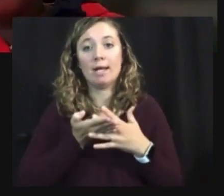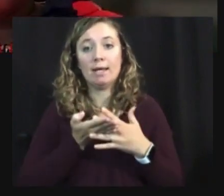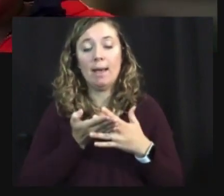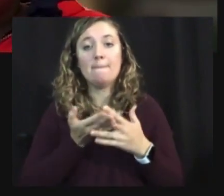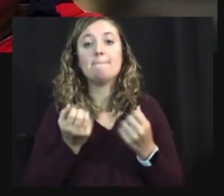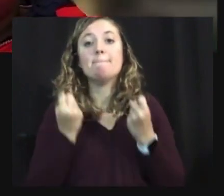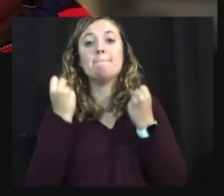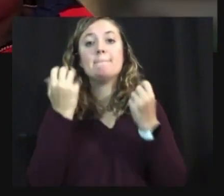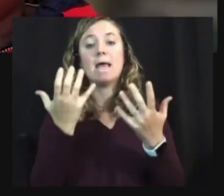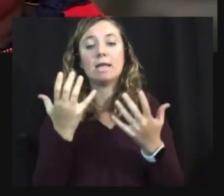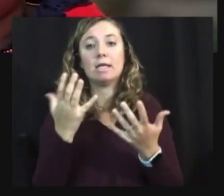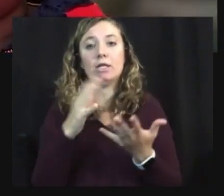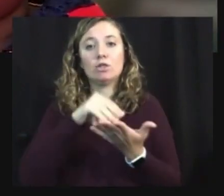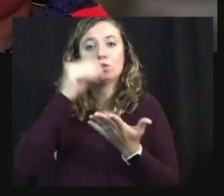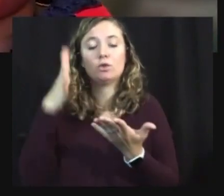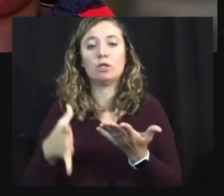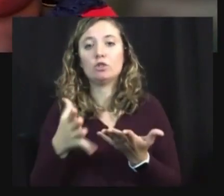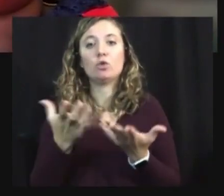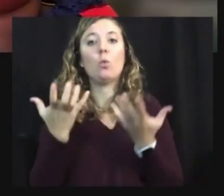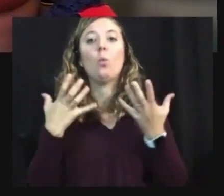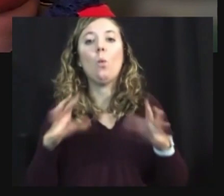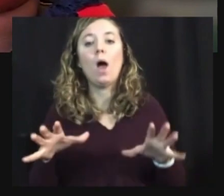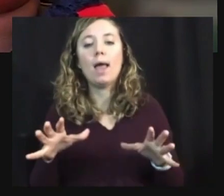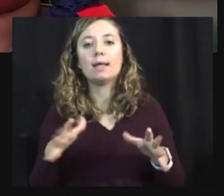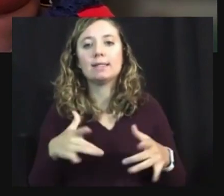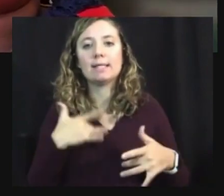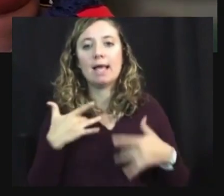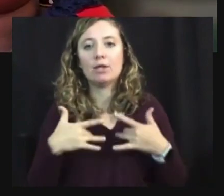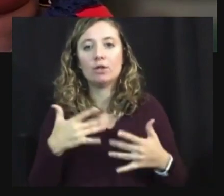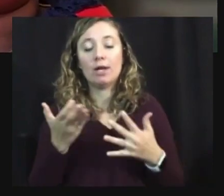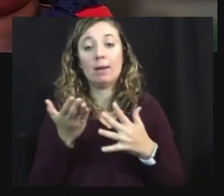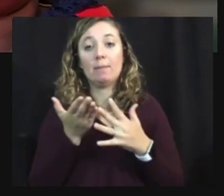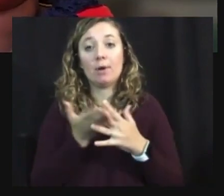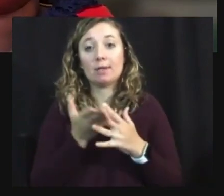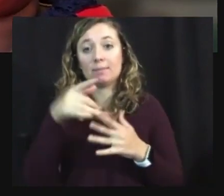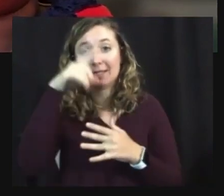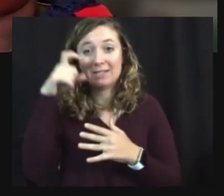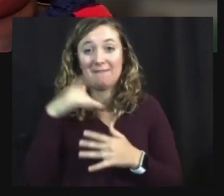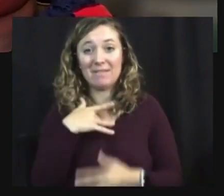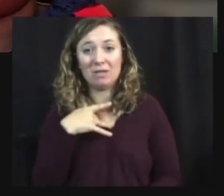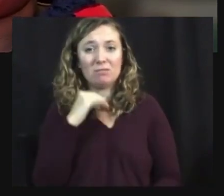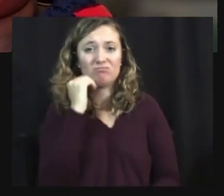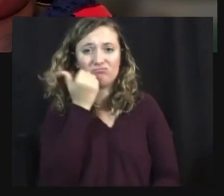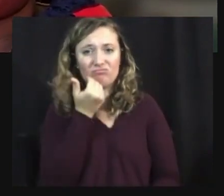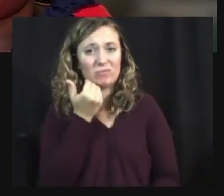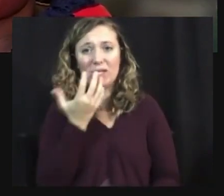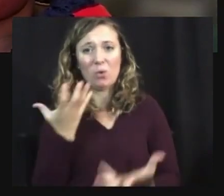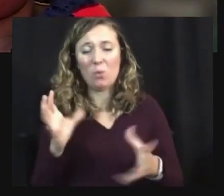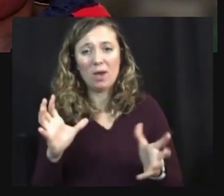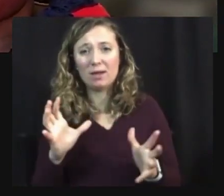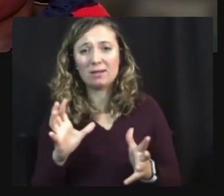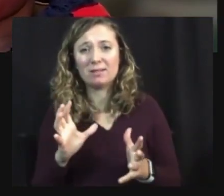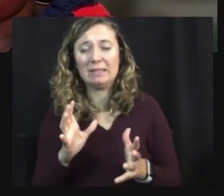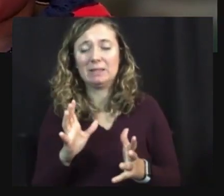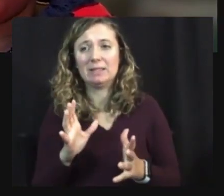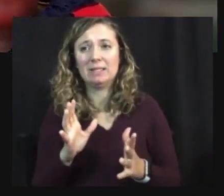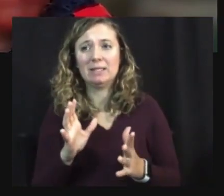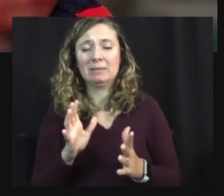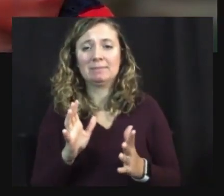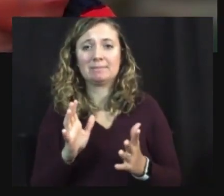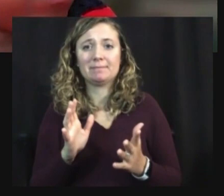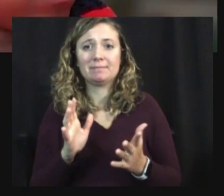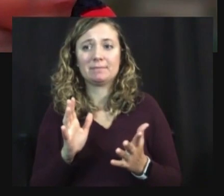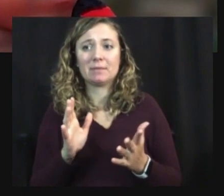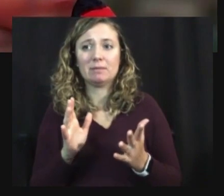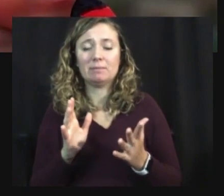don't want to have sensory breaks because they feel ashamed. They don't want to stand out. So I think